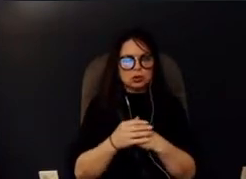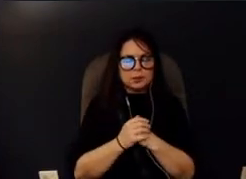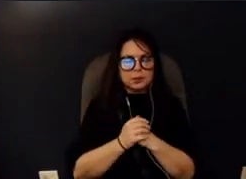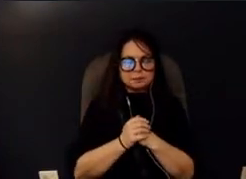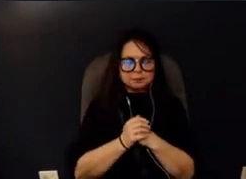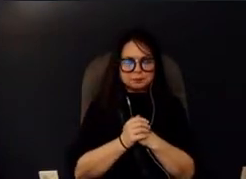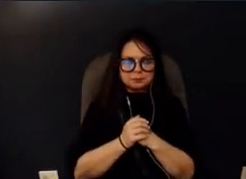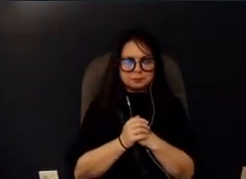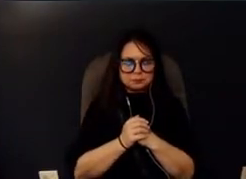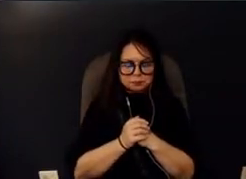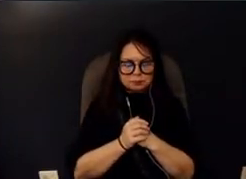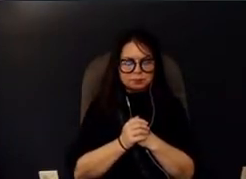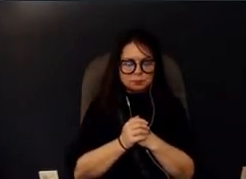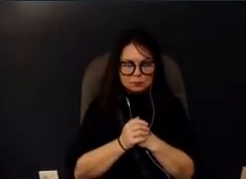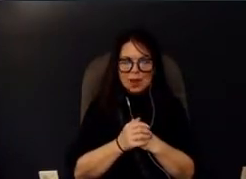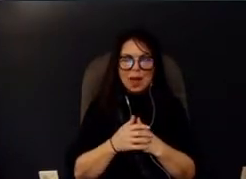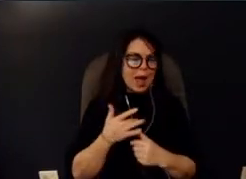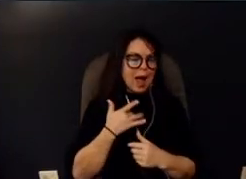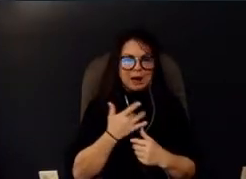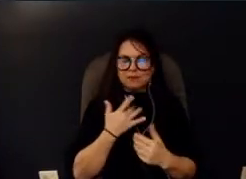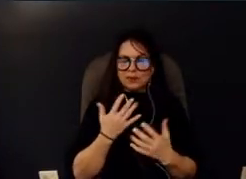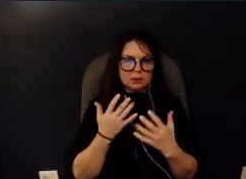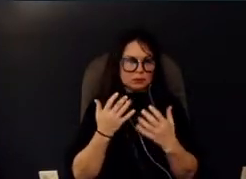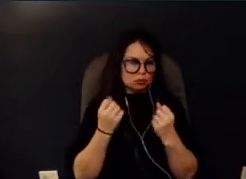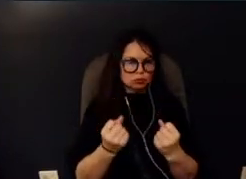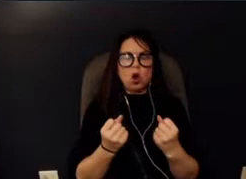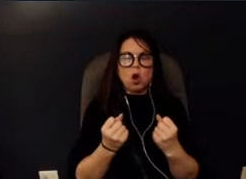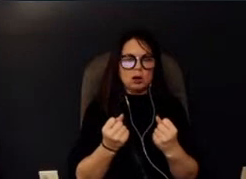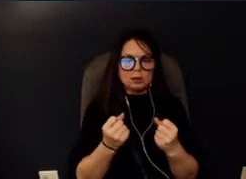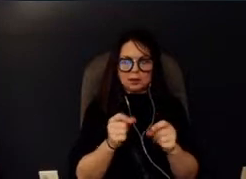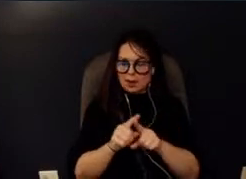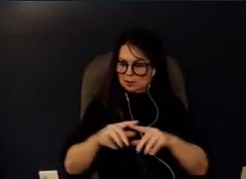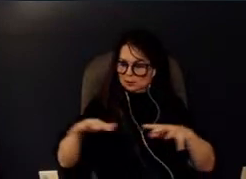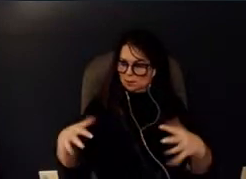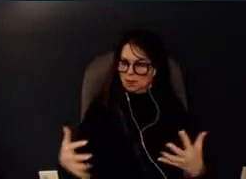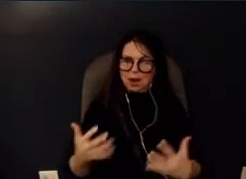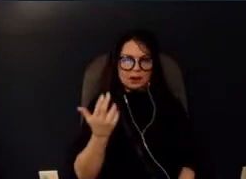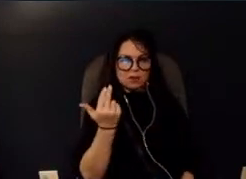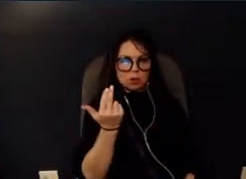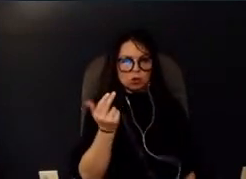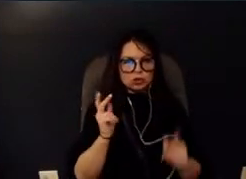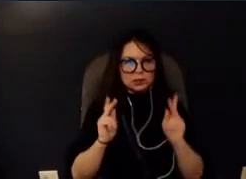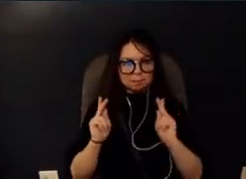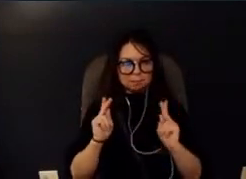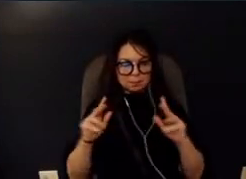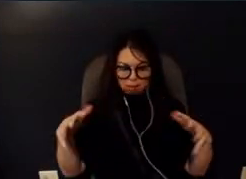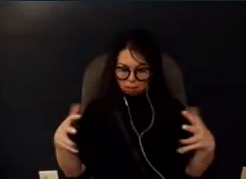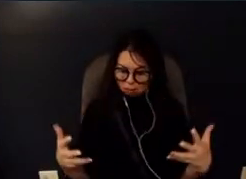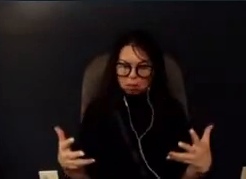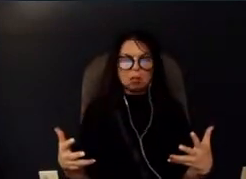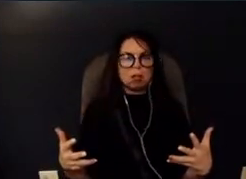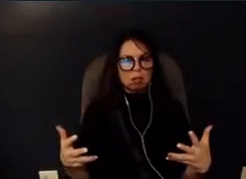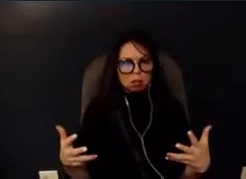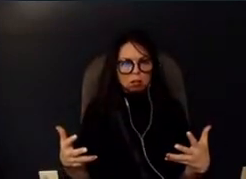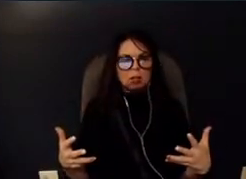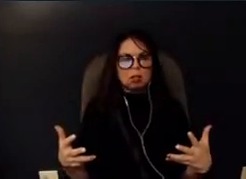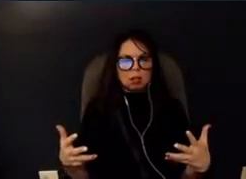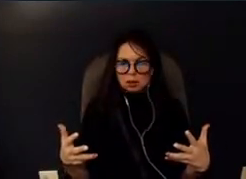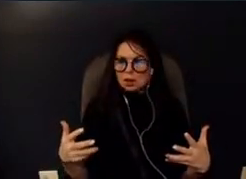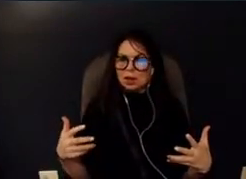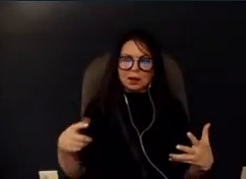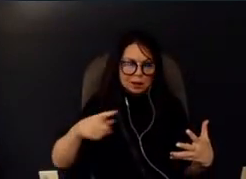I feel very strongly that as a body of 13 people, we have been doing as much as we can to support our